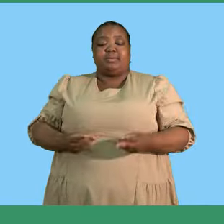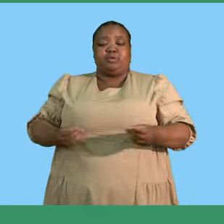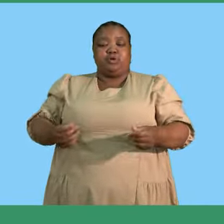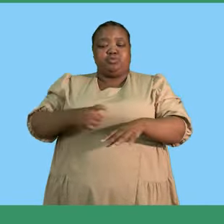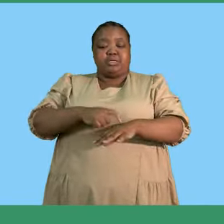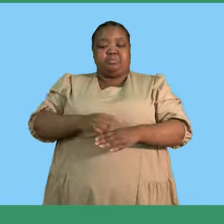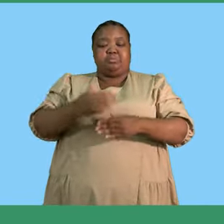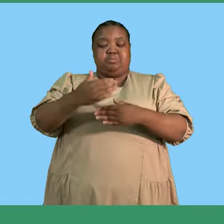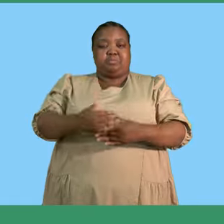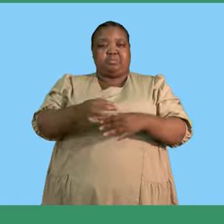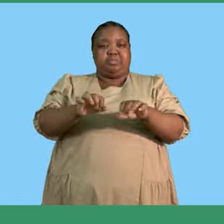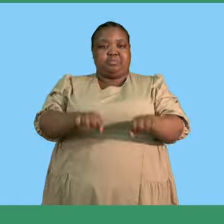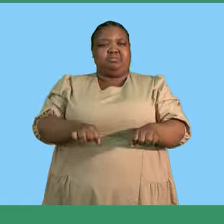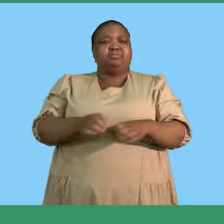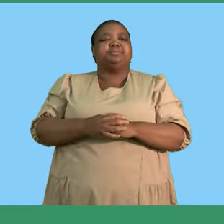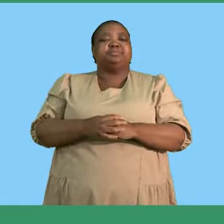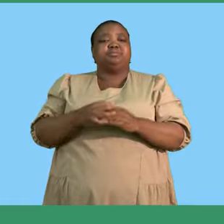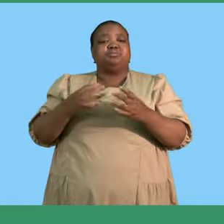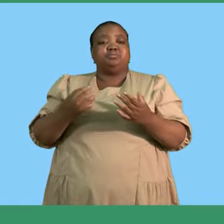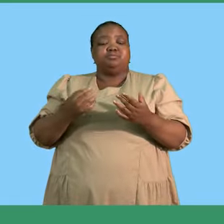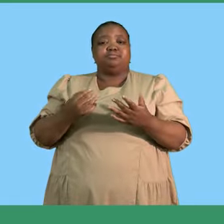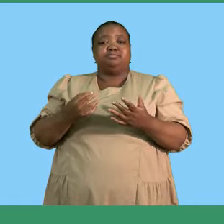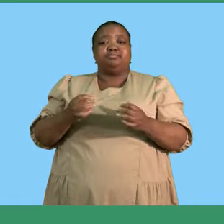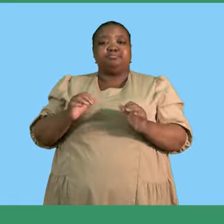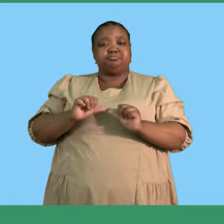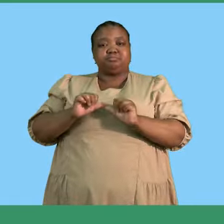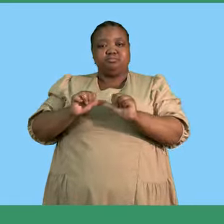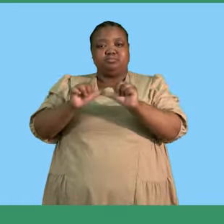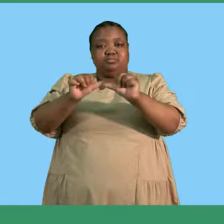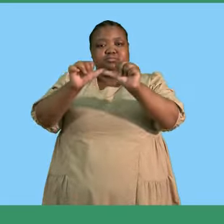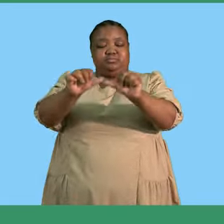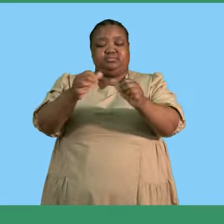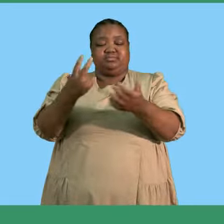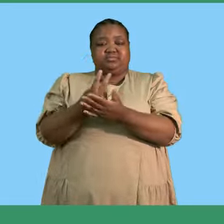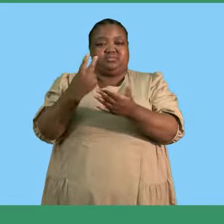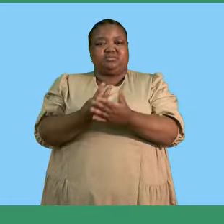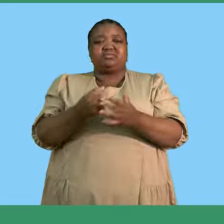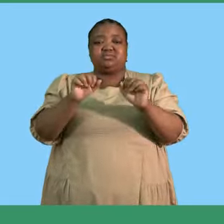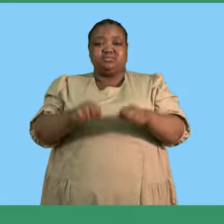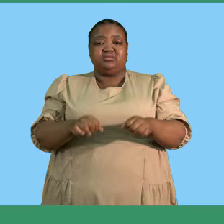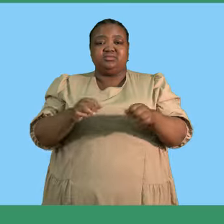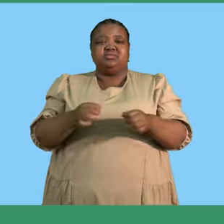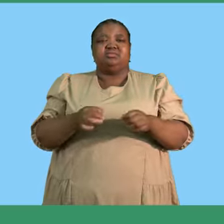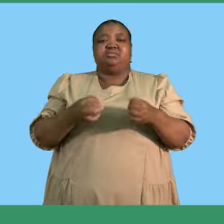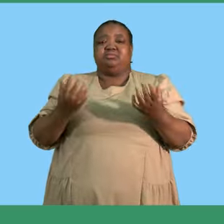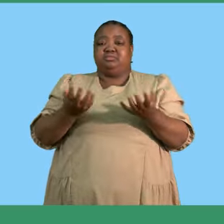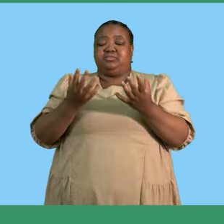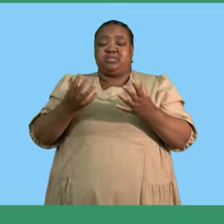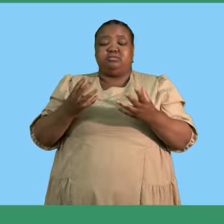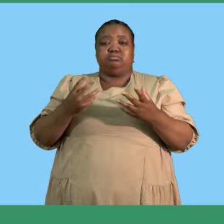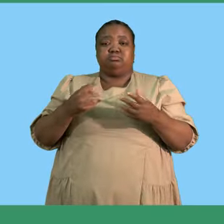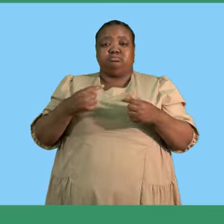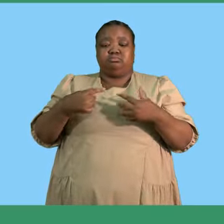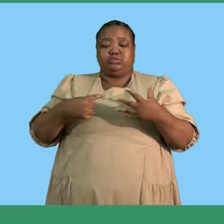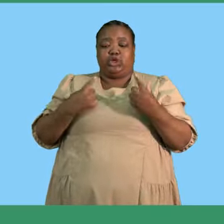given time frame. Routine thinking also is a series of steps of doing things very